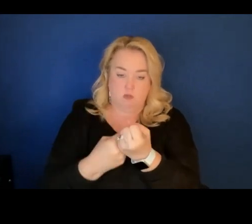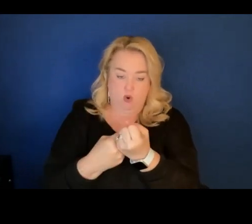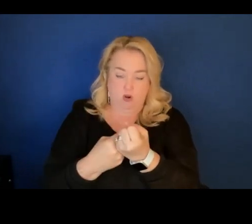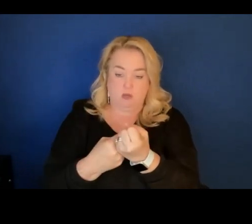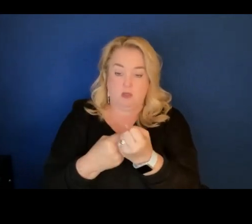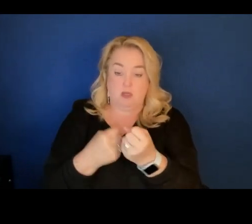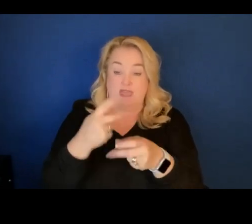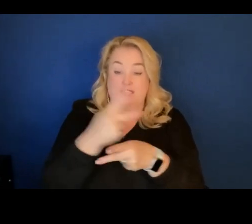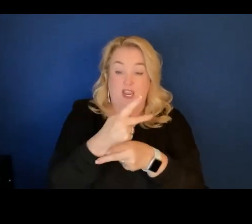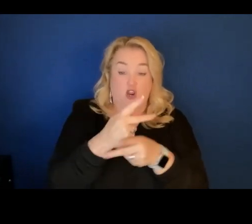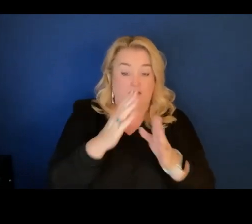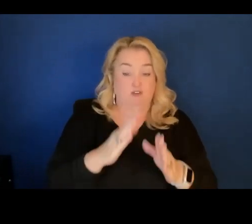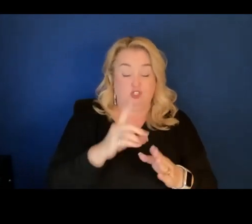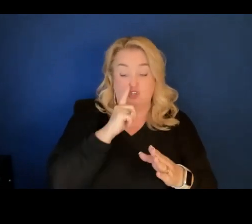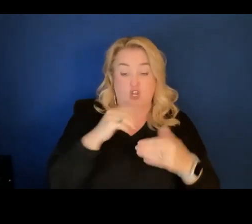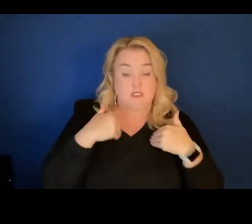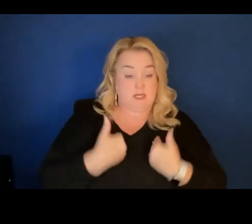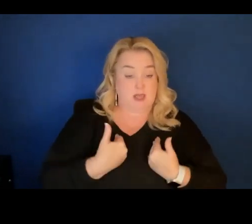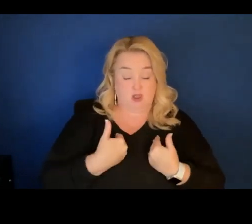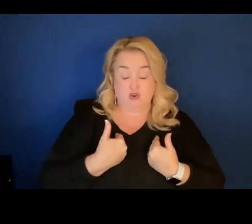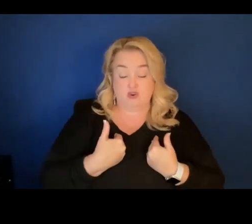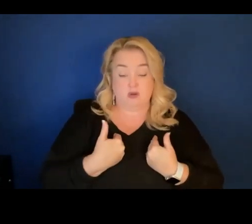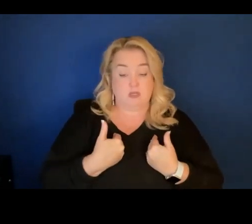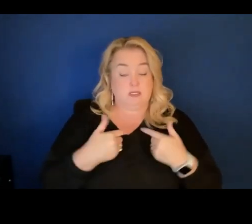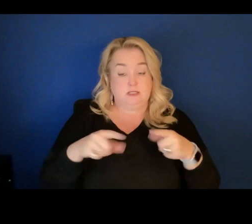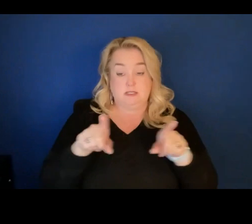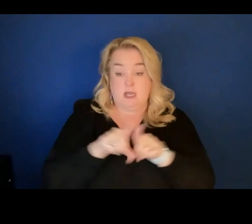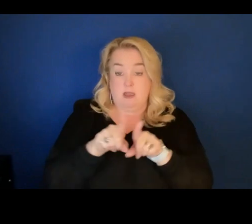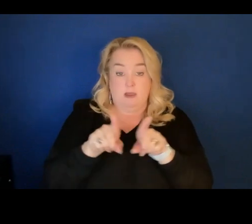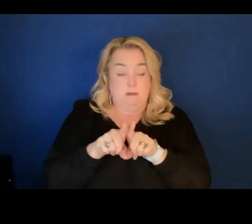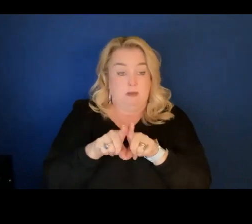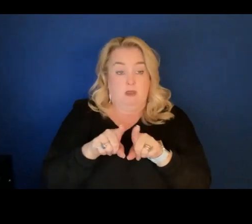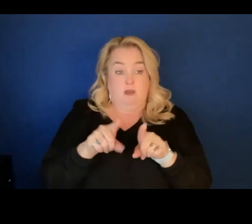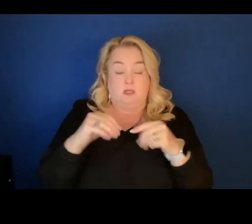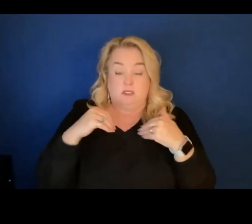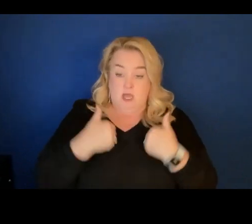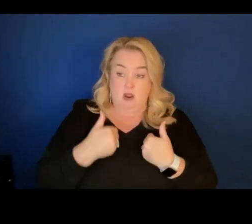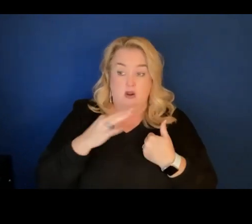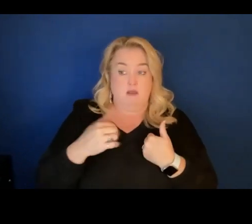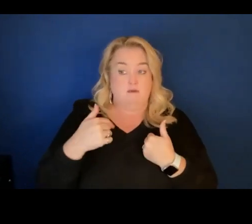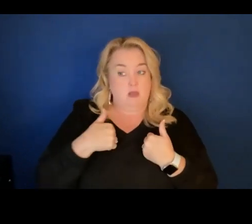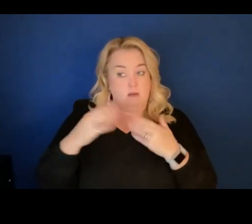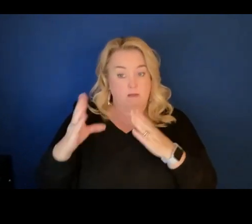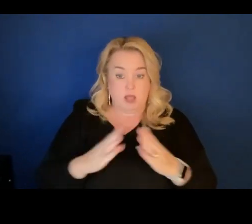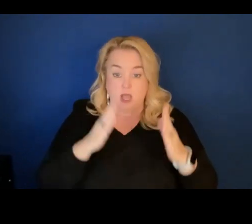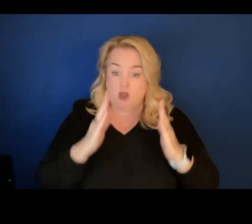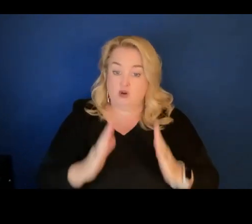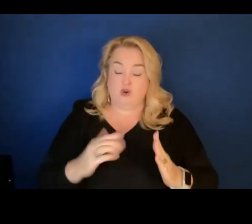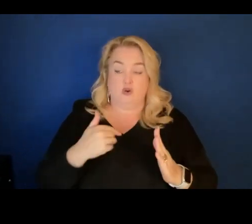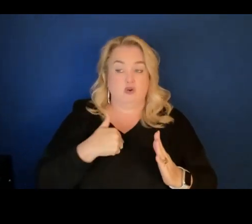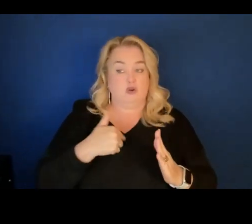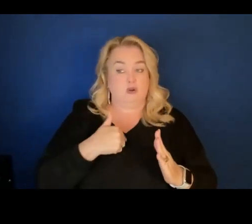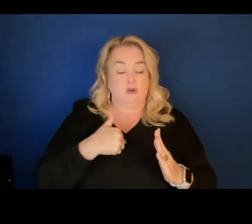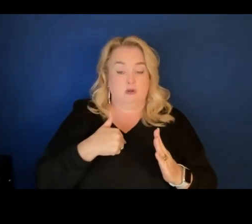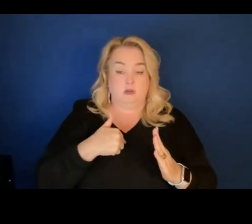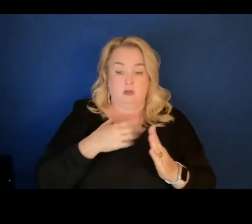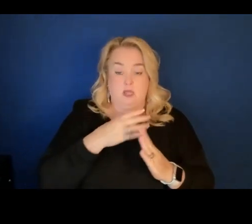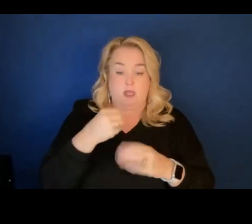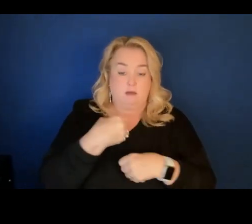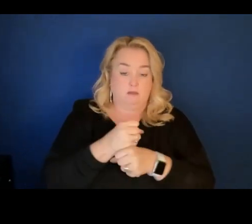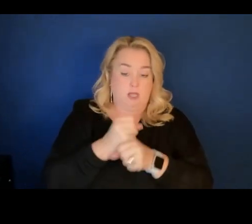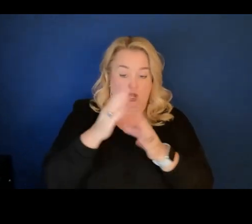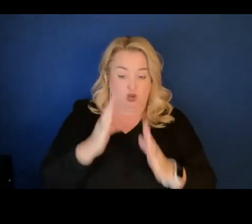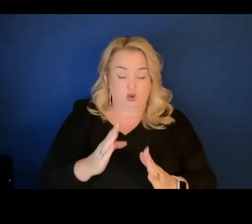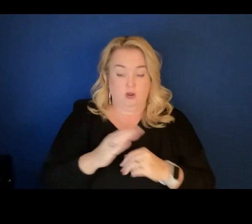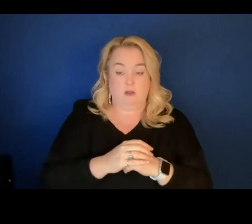are tired, just like caregivers in later stages are tired, of being that planner and that kind of curator. So